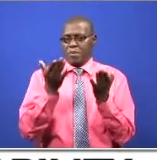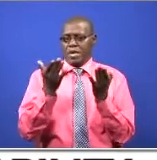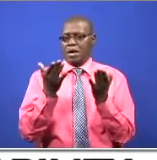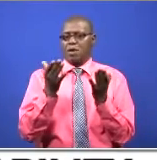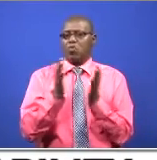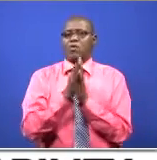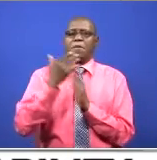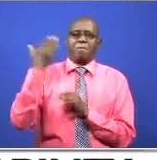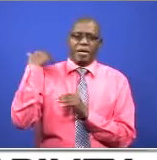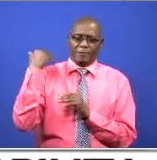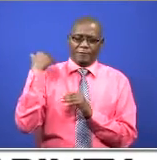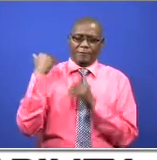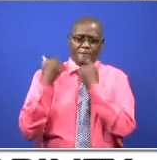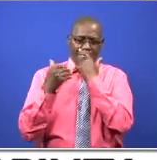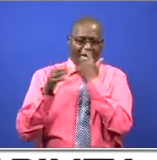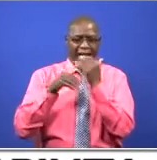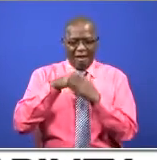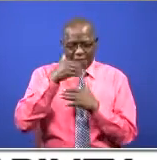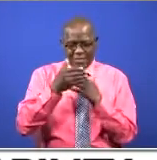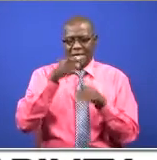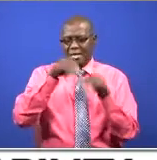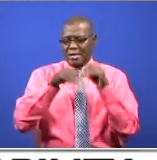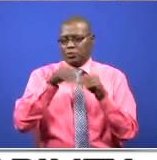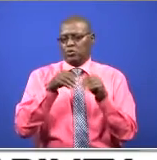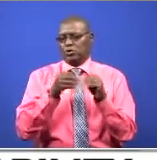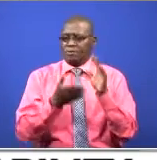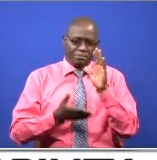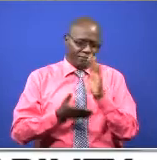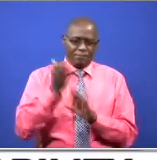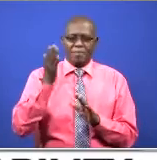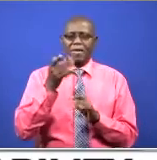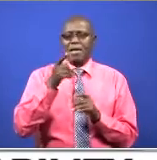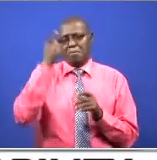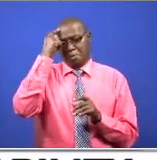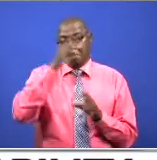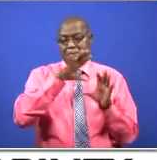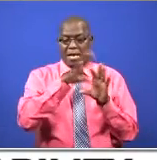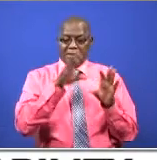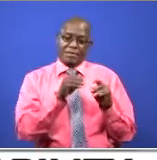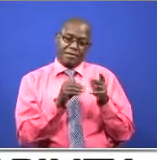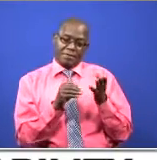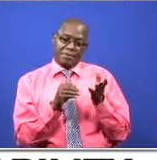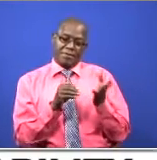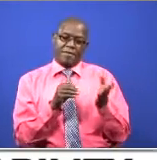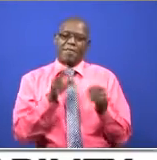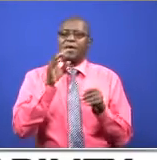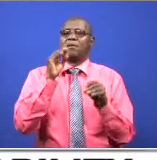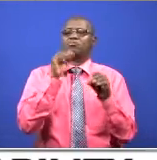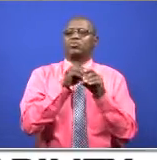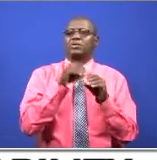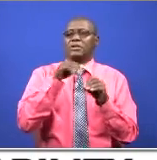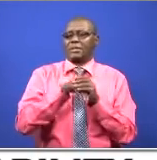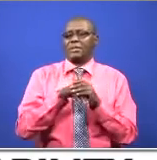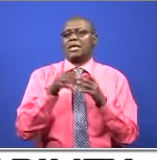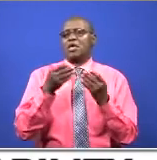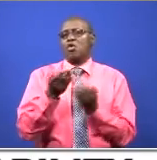So immediately after elections, and remember there are budgets to be put in the economy.